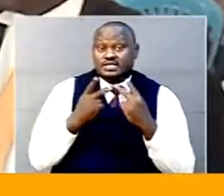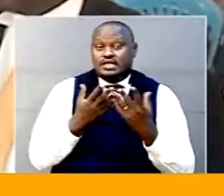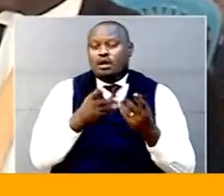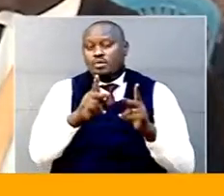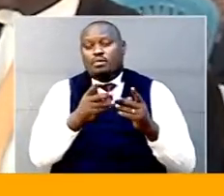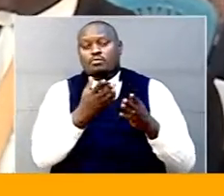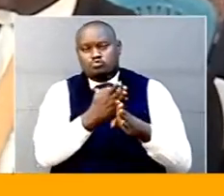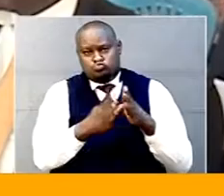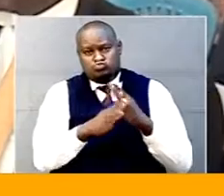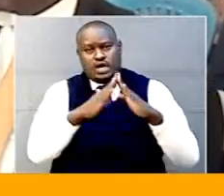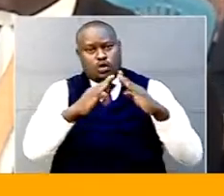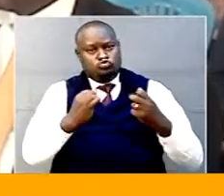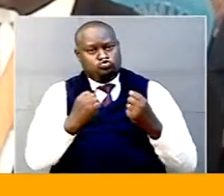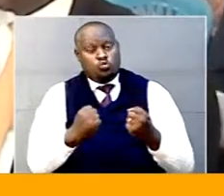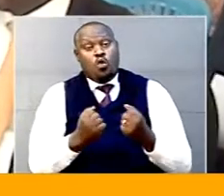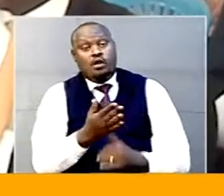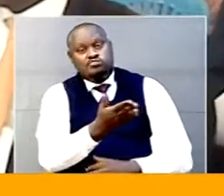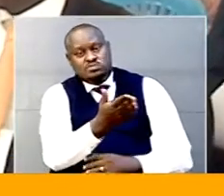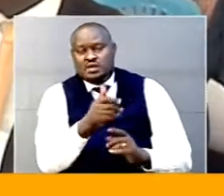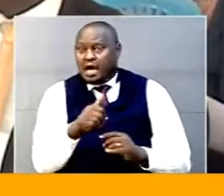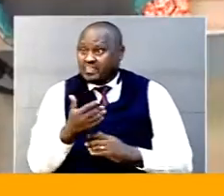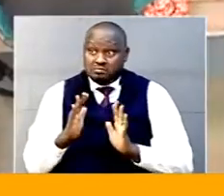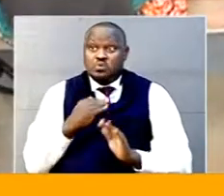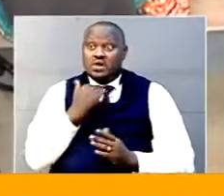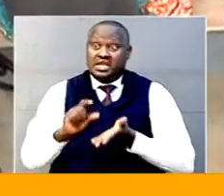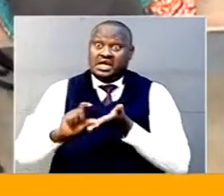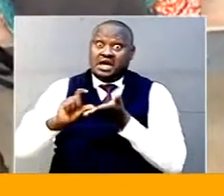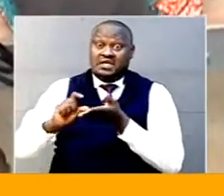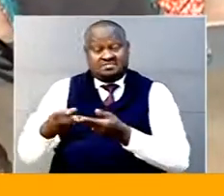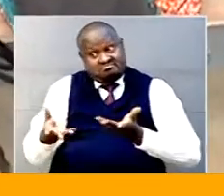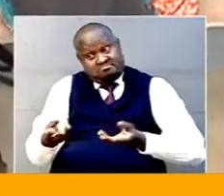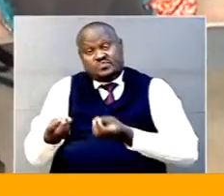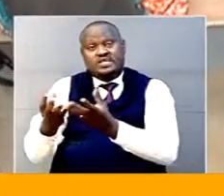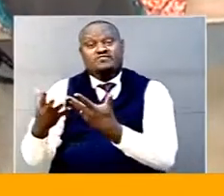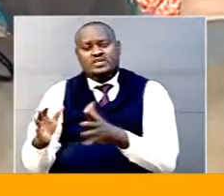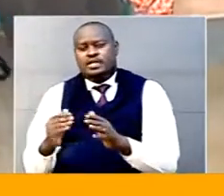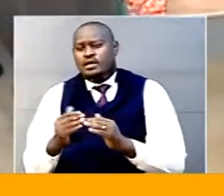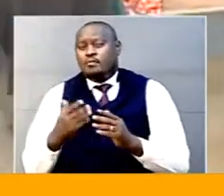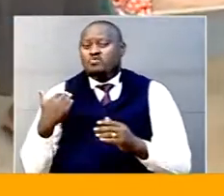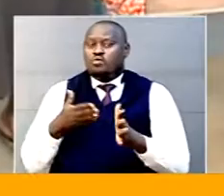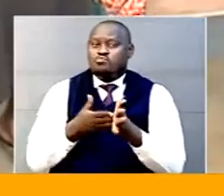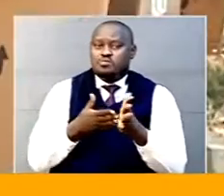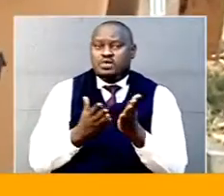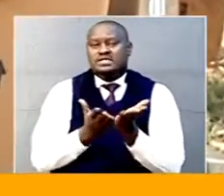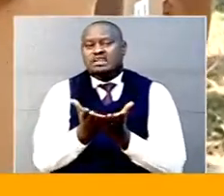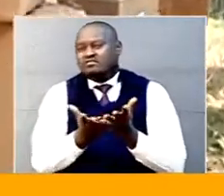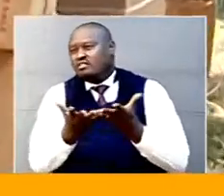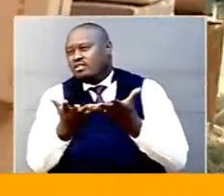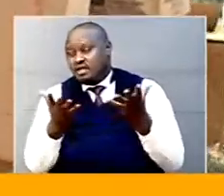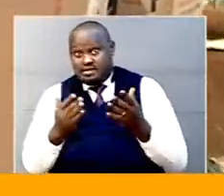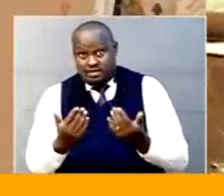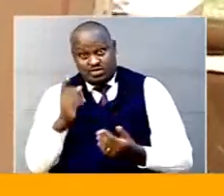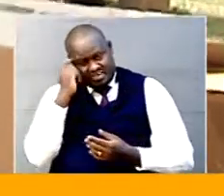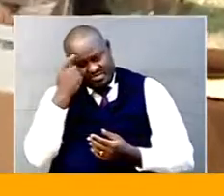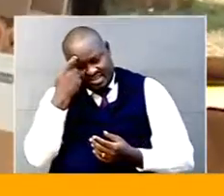permanent houses, as others opted for cash compensation. This created pressure on social amenities, prompting government to